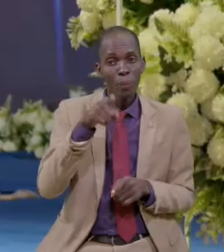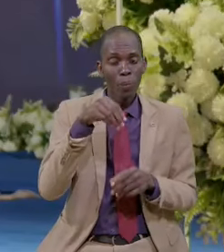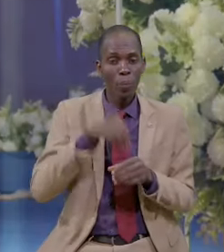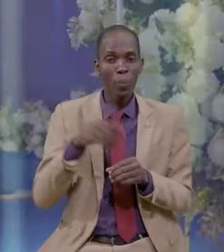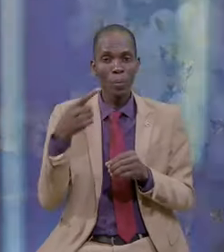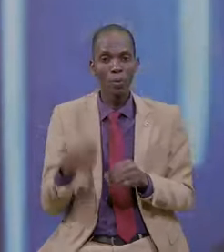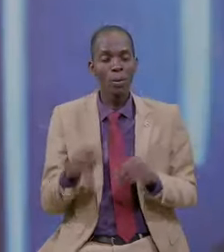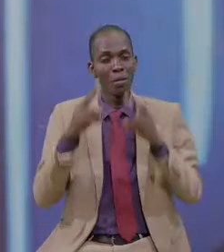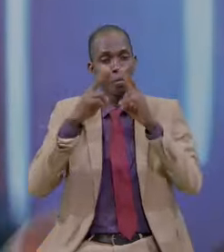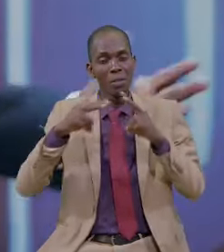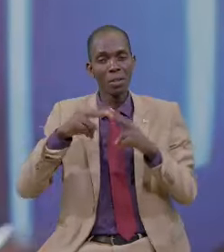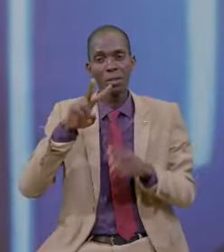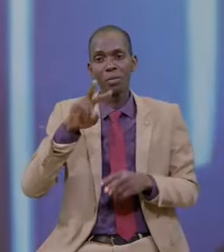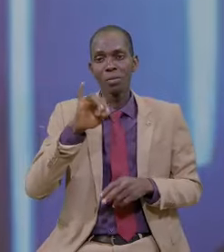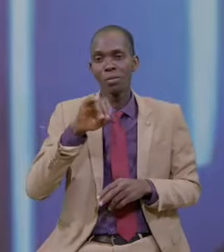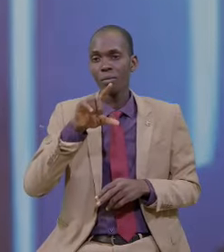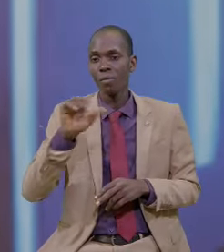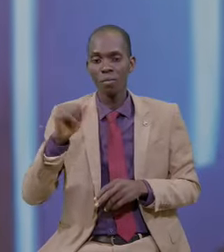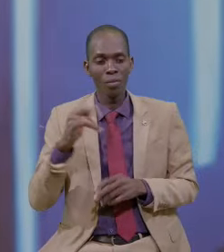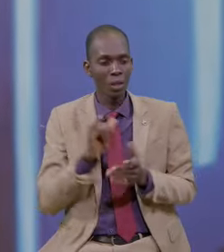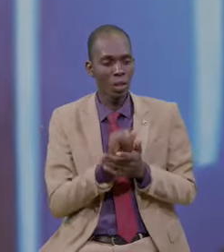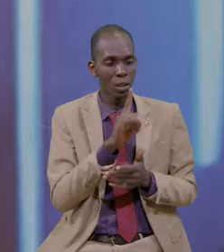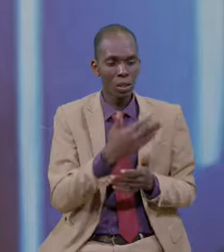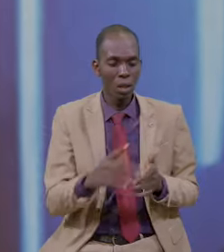locality, and this one comes up and that one comes